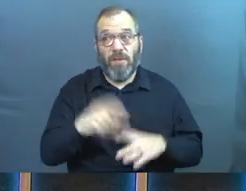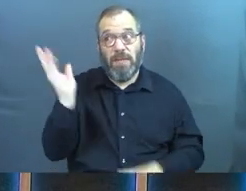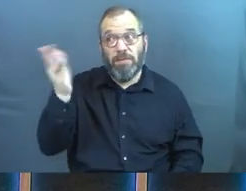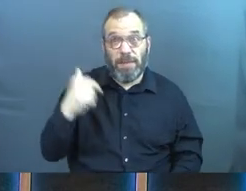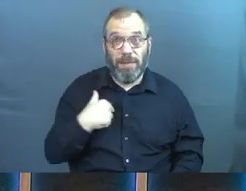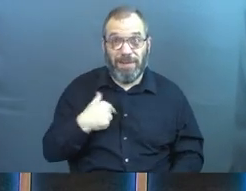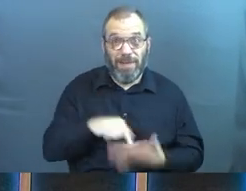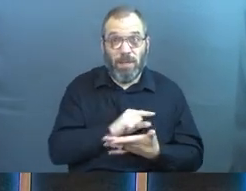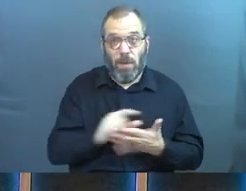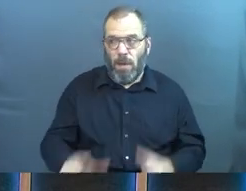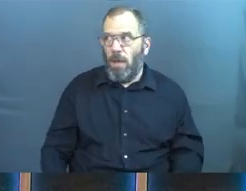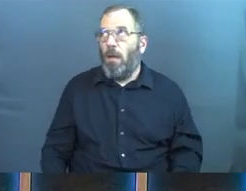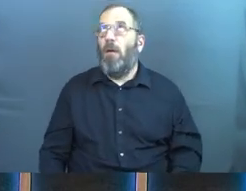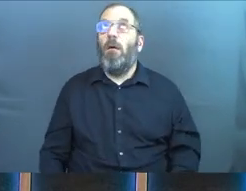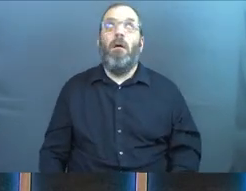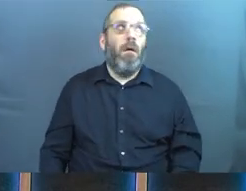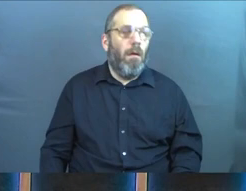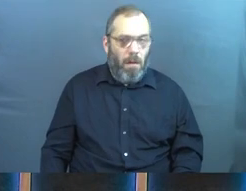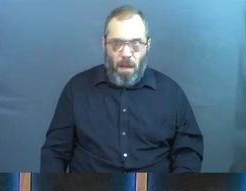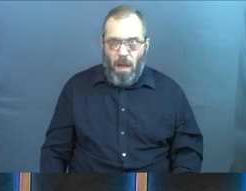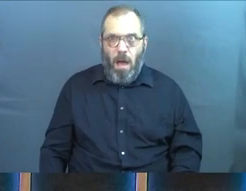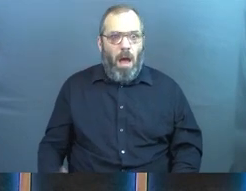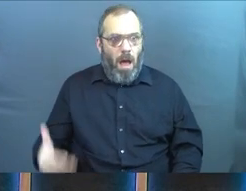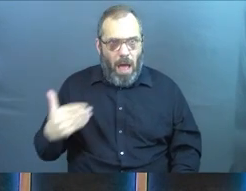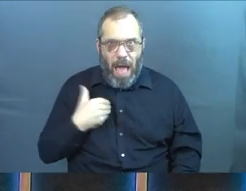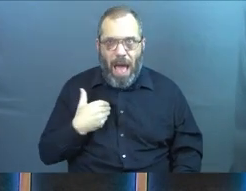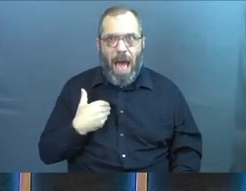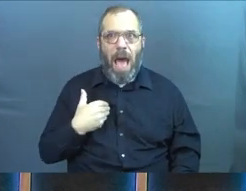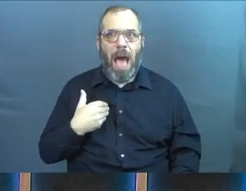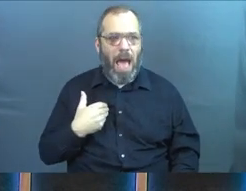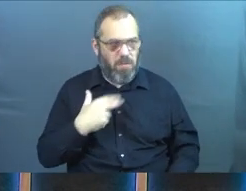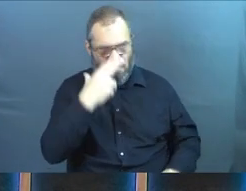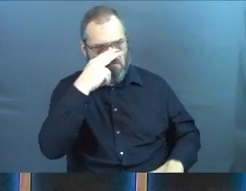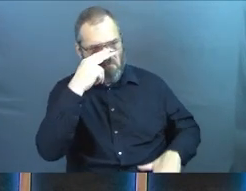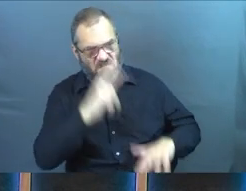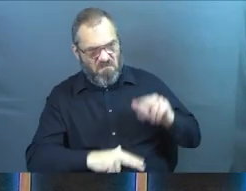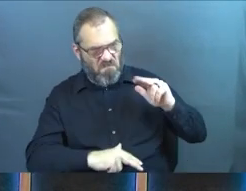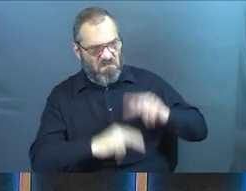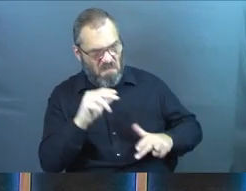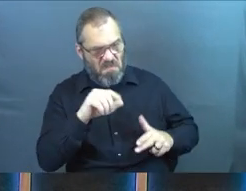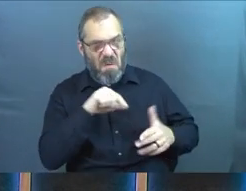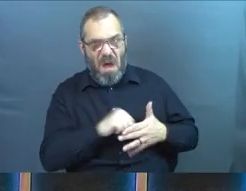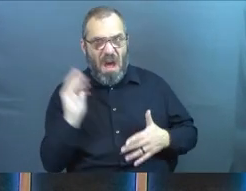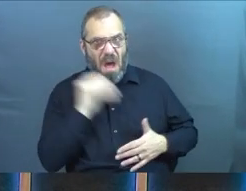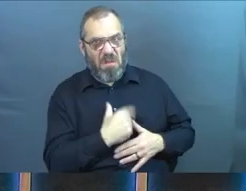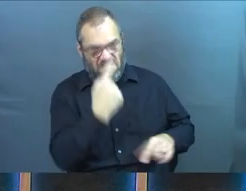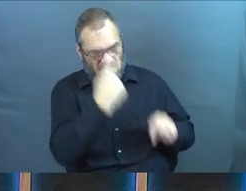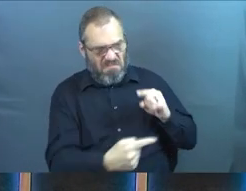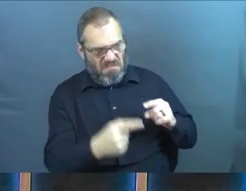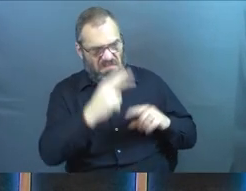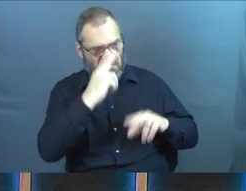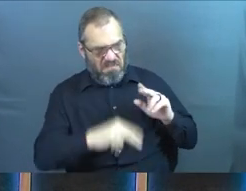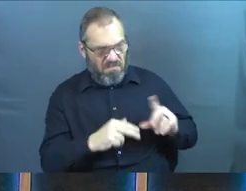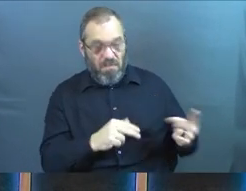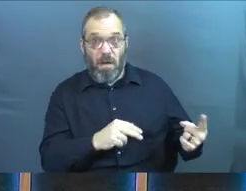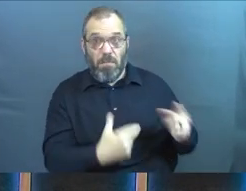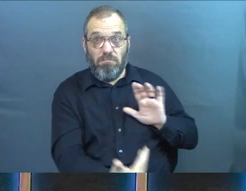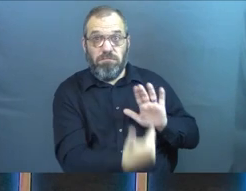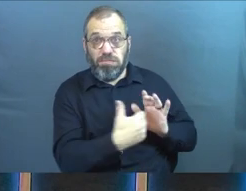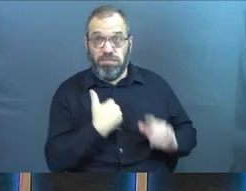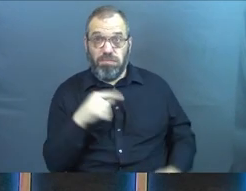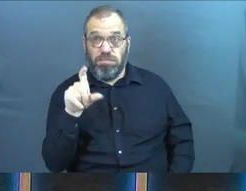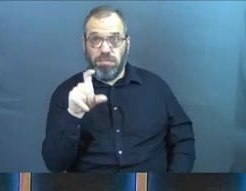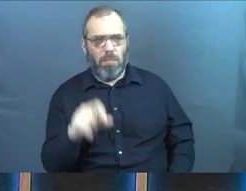message today, I've been planning to mock our enemy all week long. You think he's come against